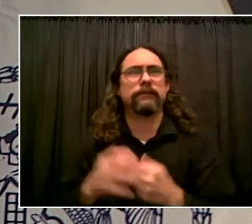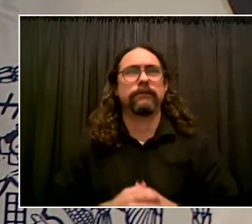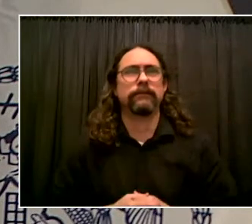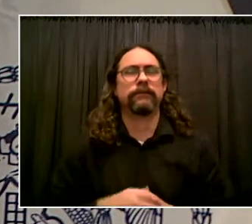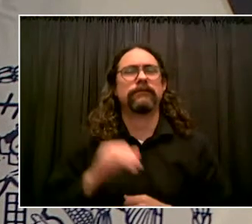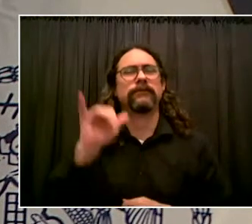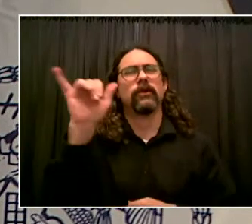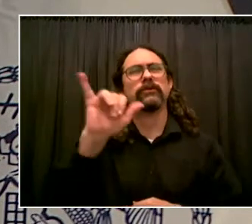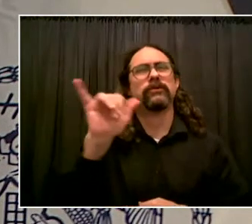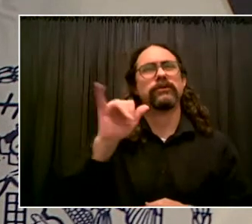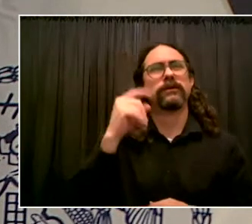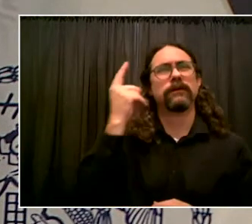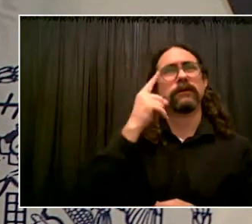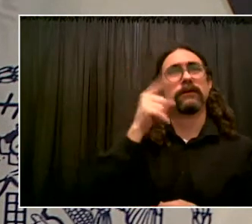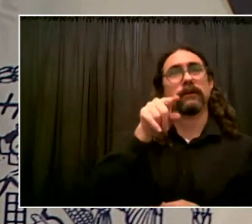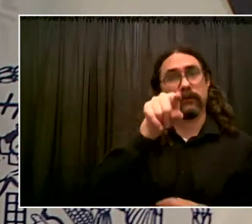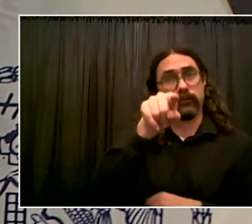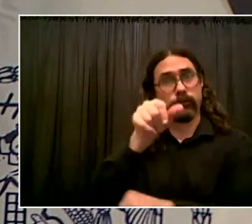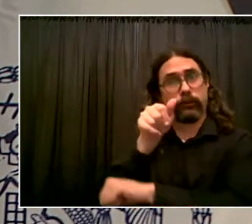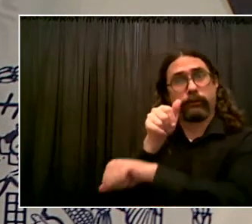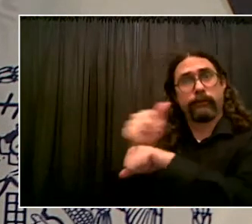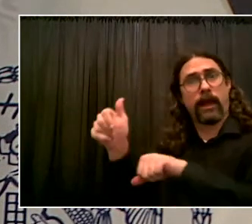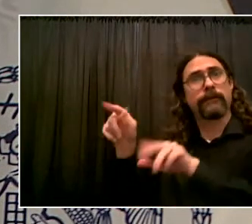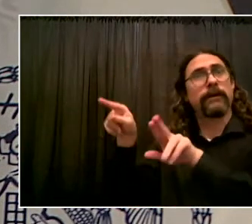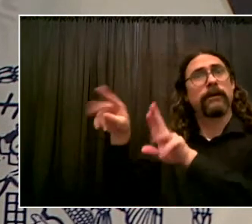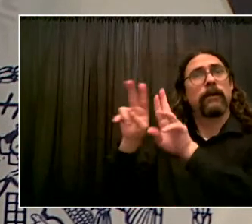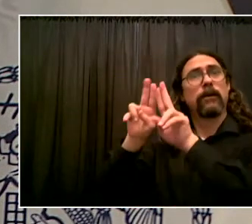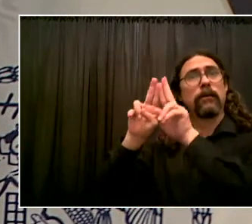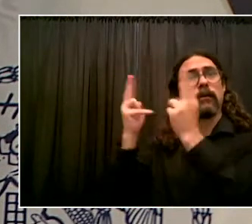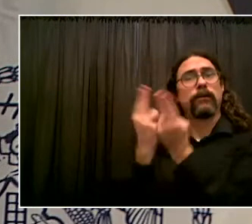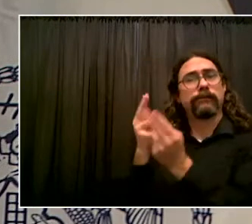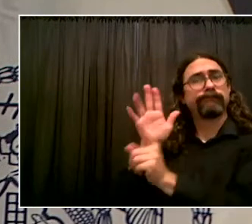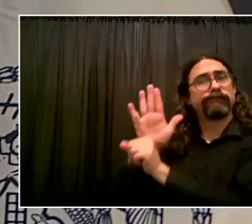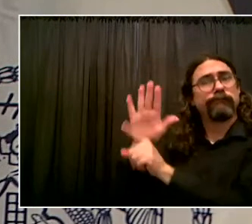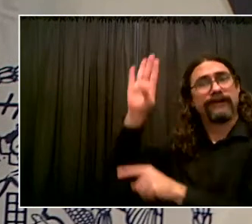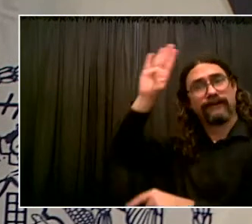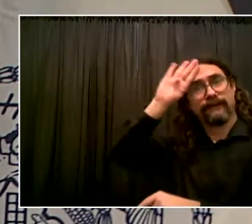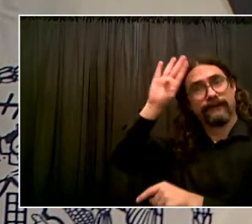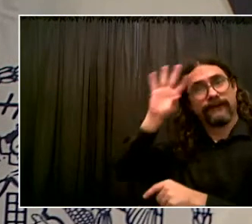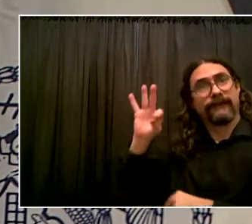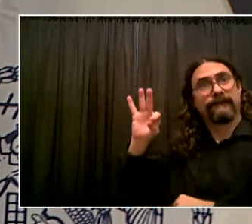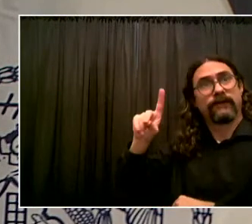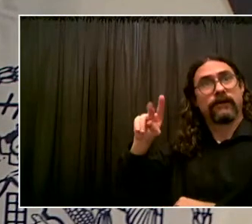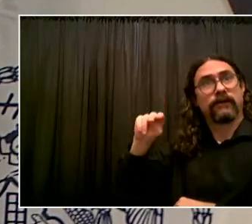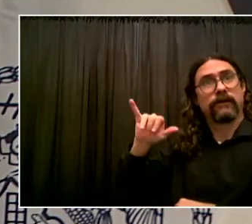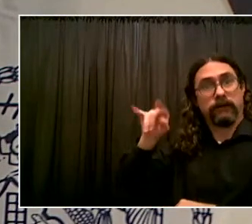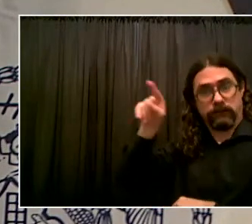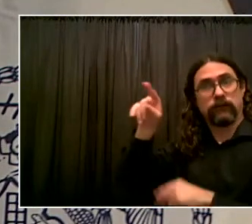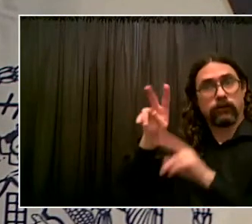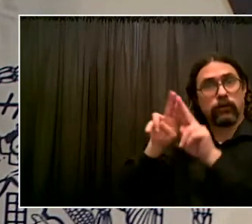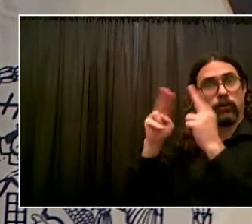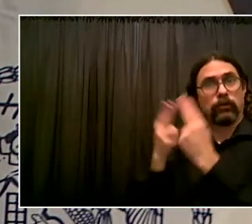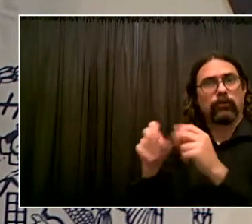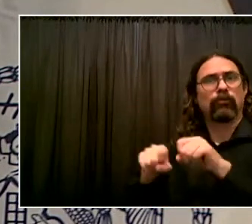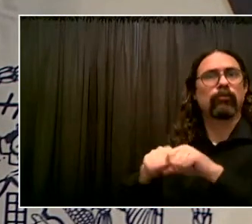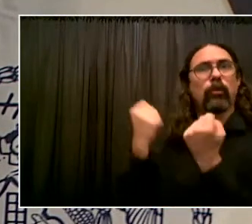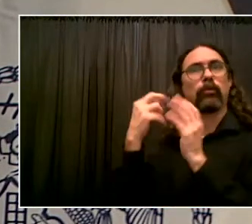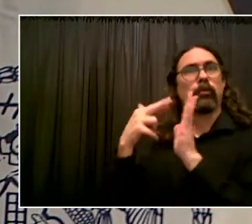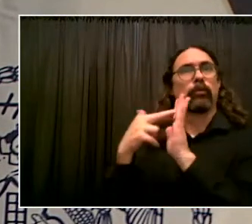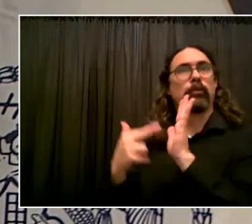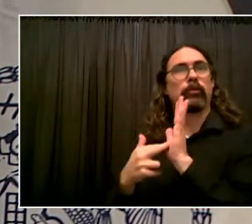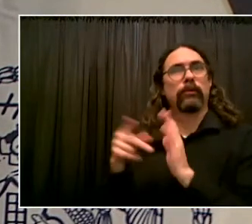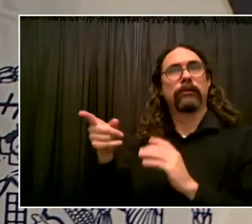in a Taylor Act violation? It's a very good question, Nolan. Let me tell you, we'll get you the exact details.